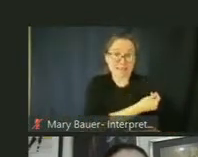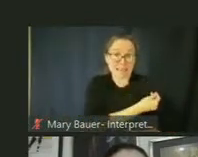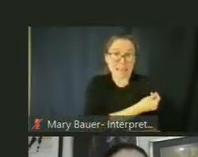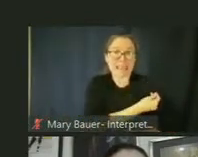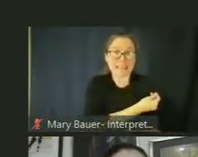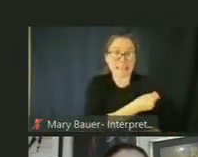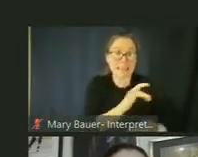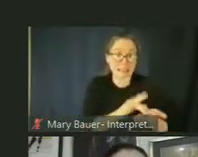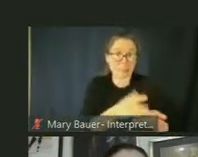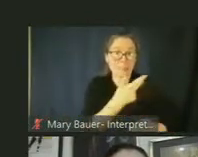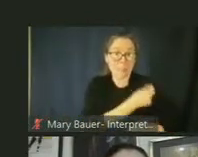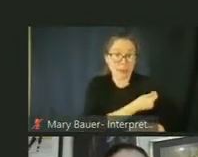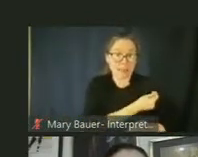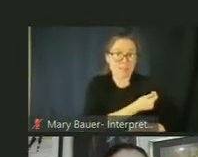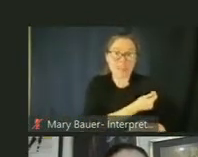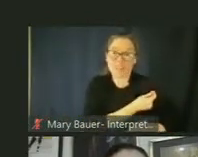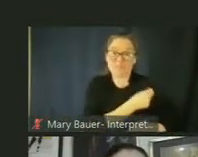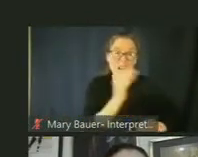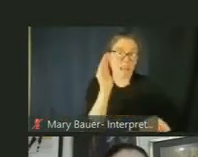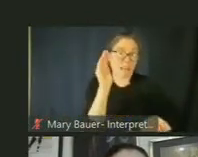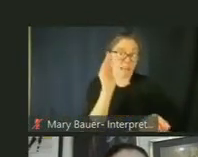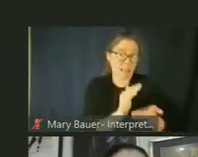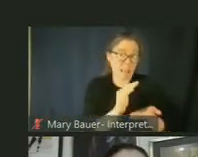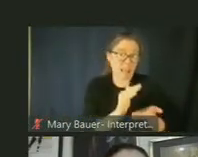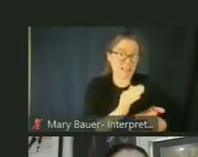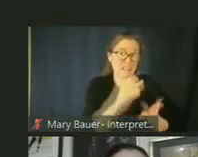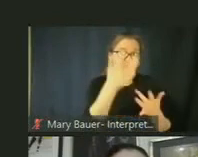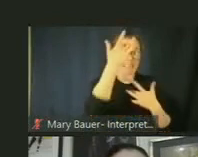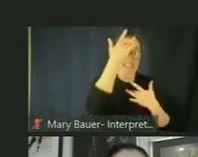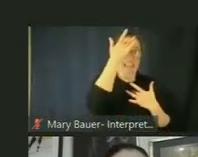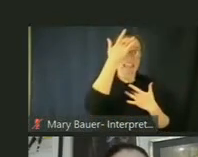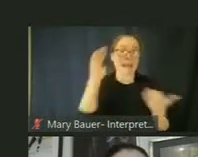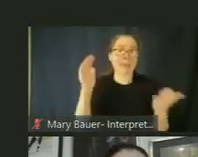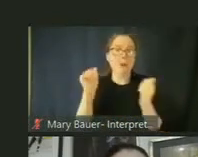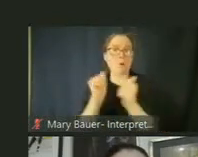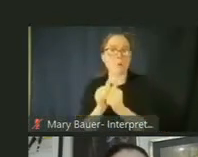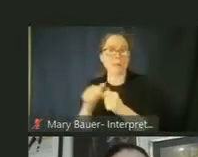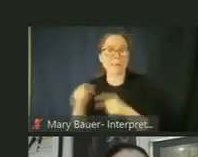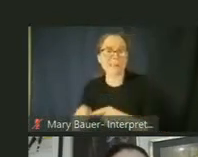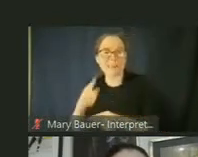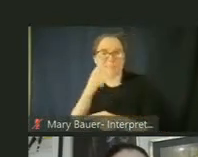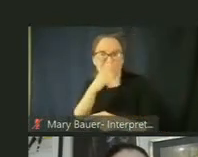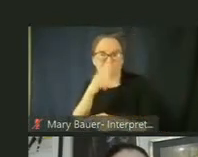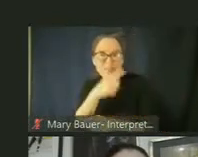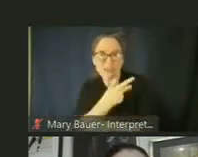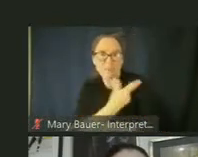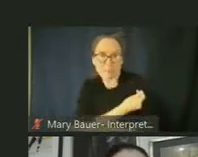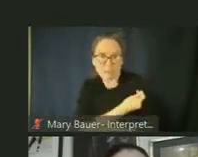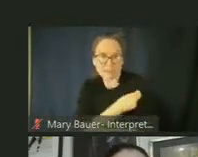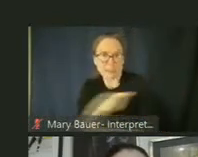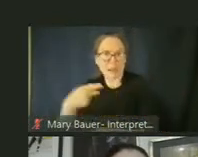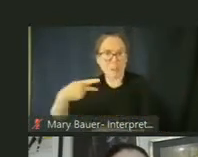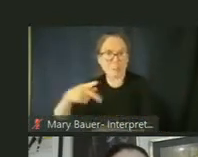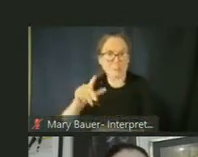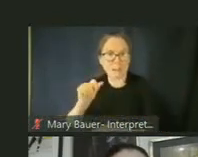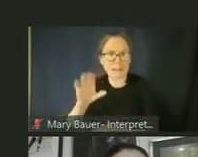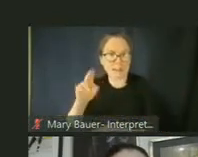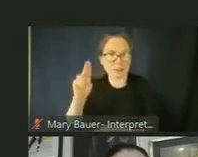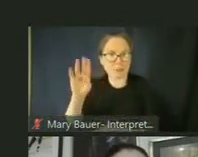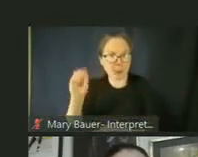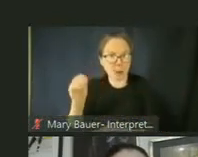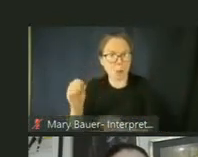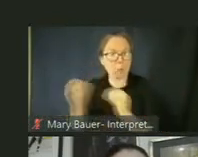vaccine, contracted coronavirus versus those that did not, that received the placebo. And according to the Moderna and